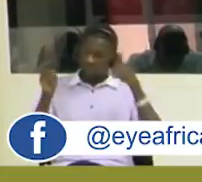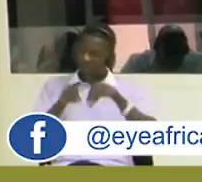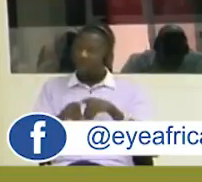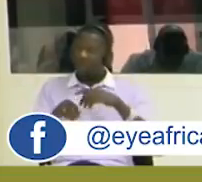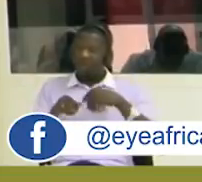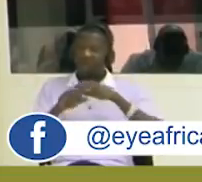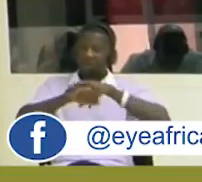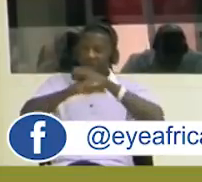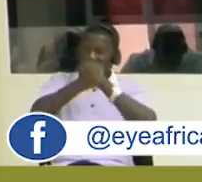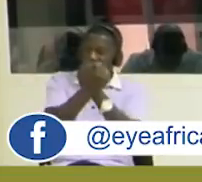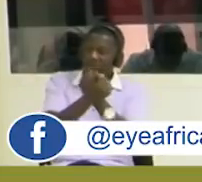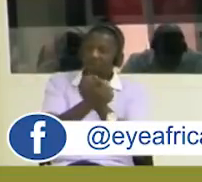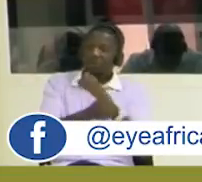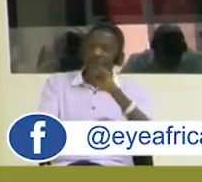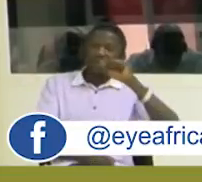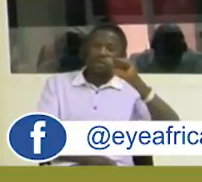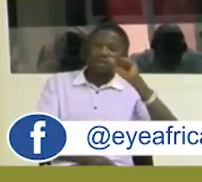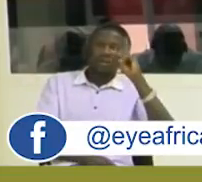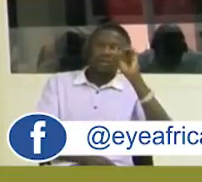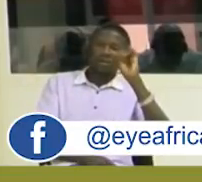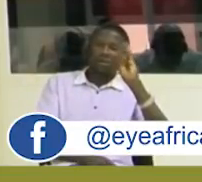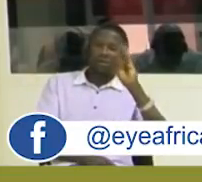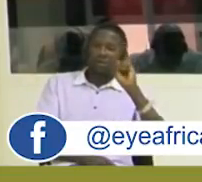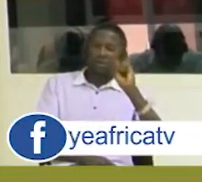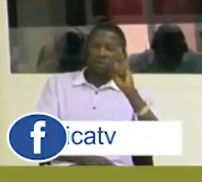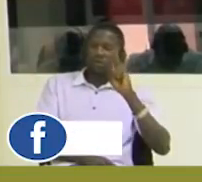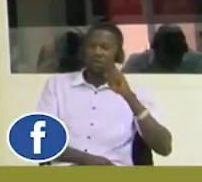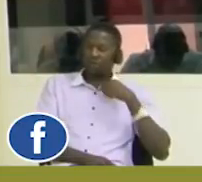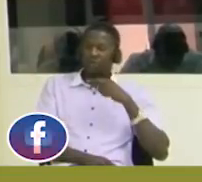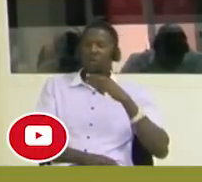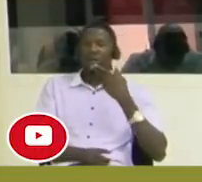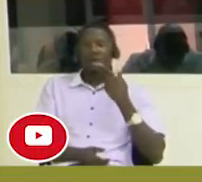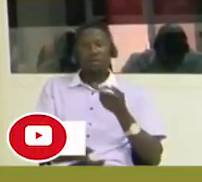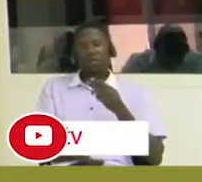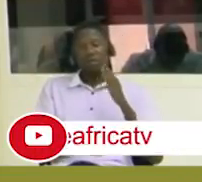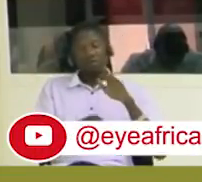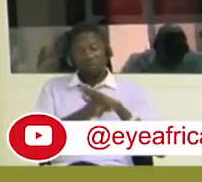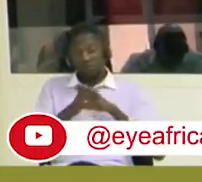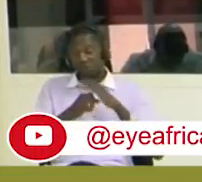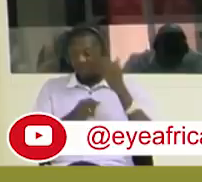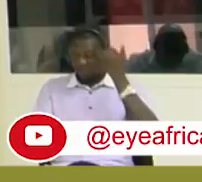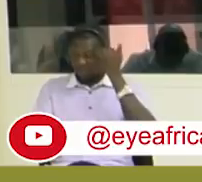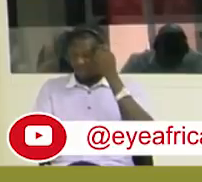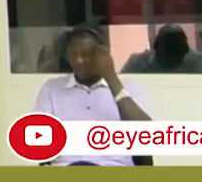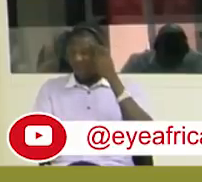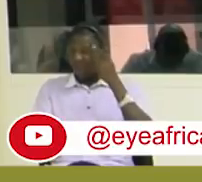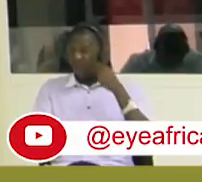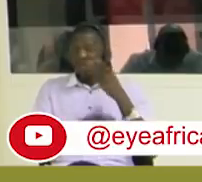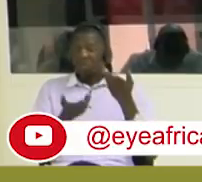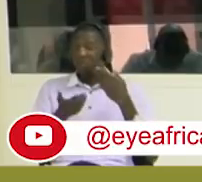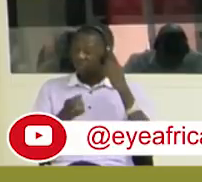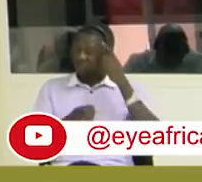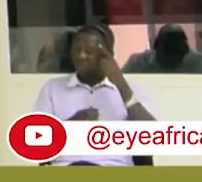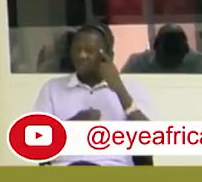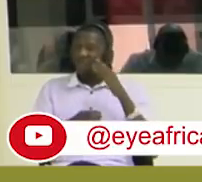Haidara in the full knowledge that the evidence against him was so spurious, it amounted to nothing. Nonetheless, you went